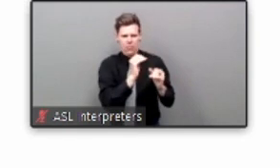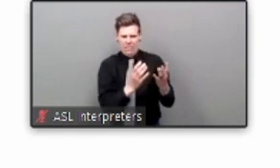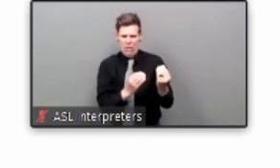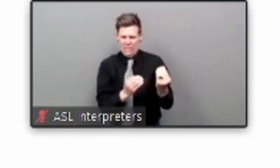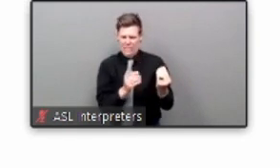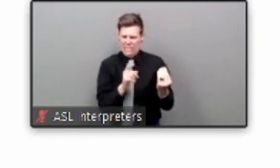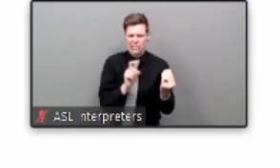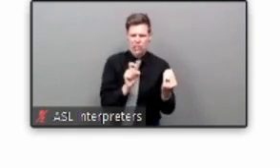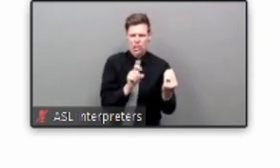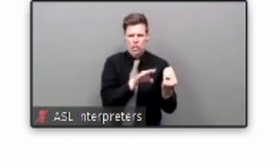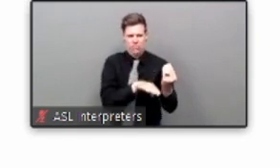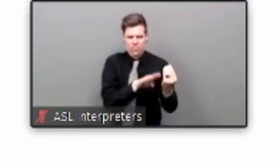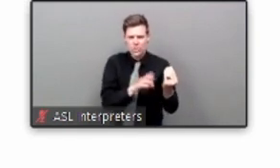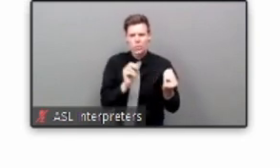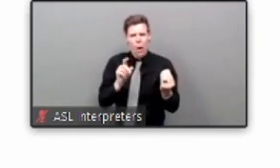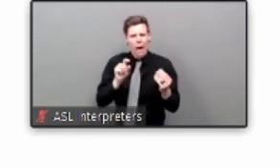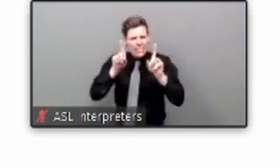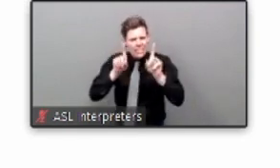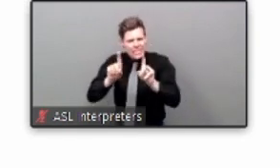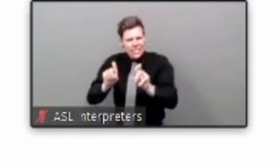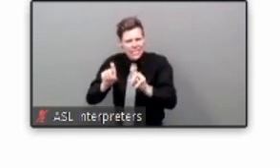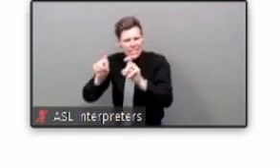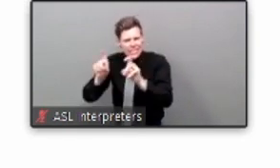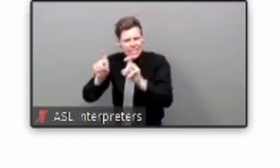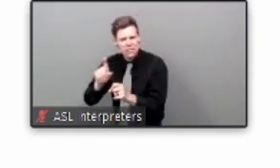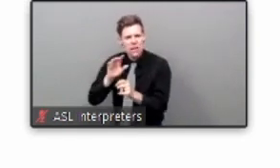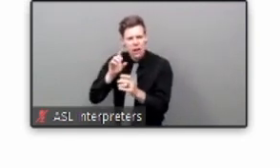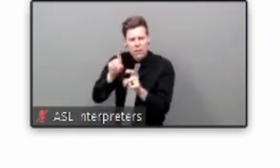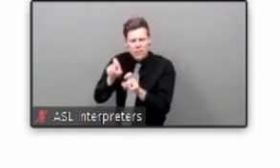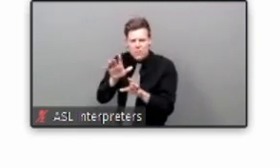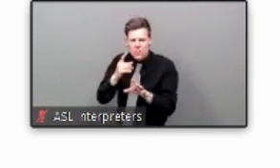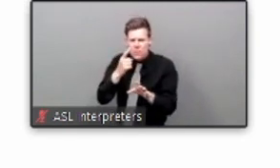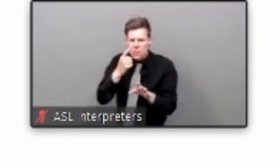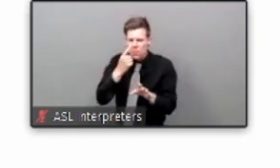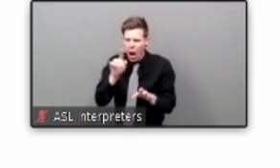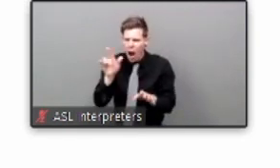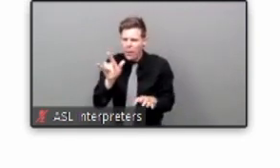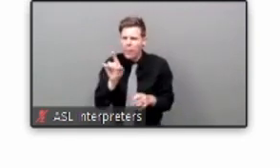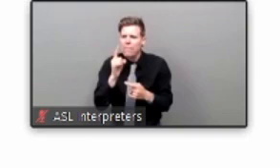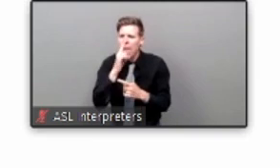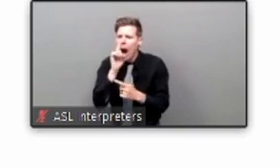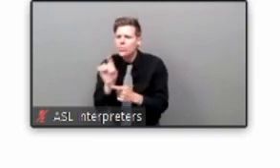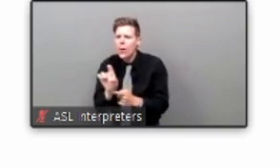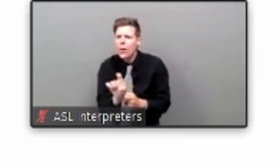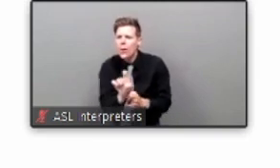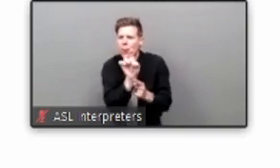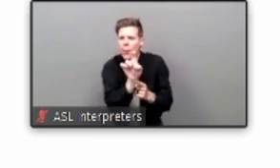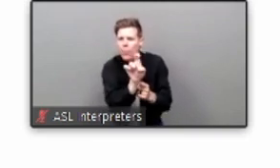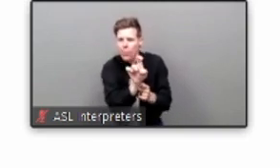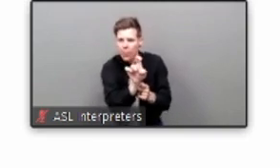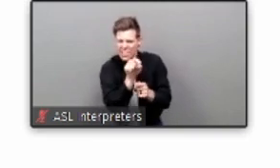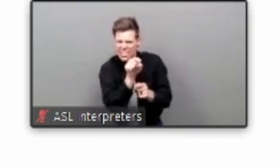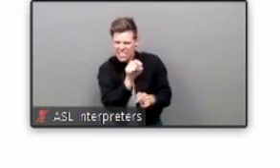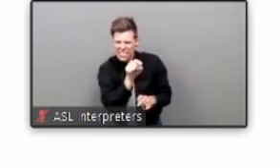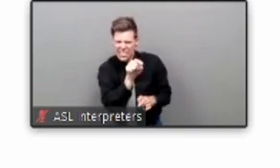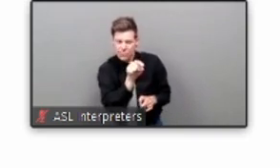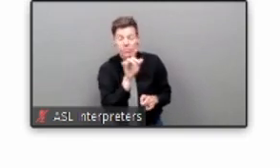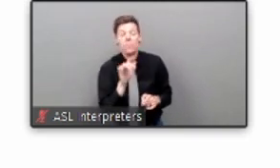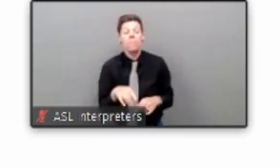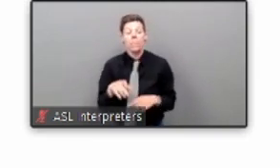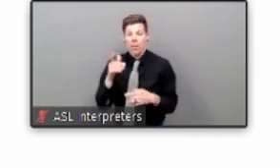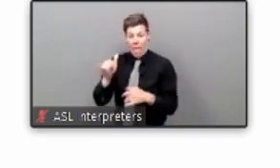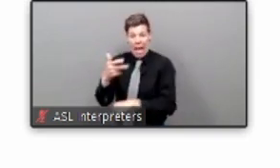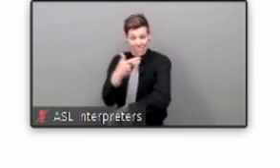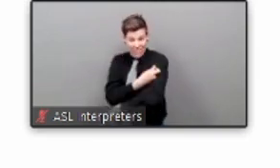follow with your pointer so people can see where I am, because the print is small. But a great vaccination rate, way to go,